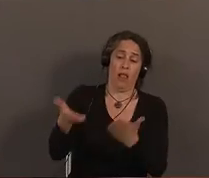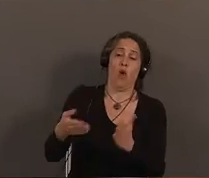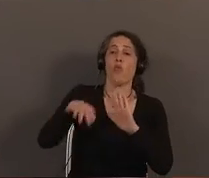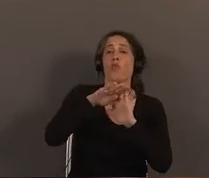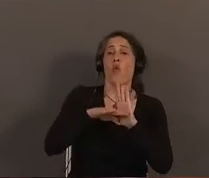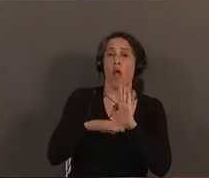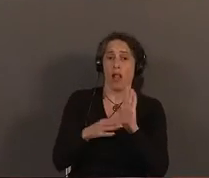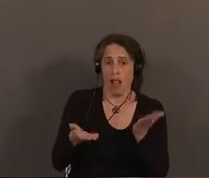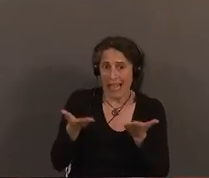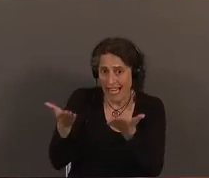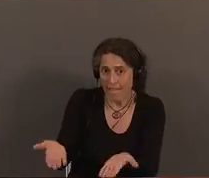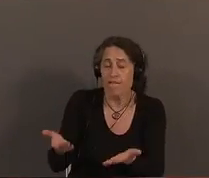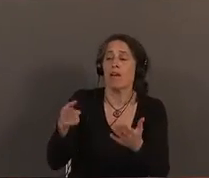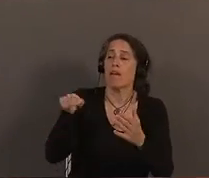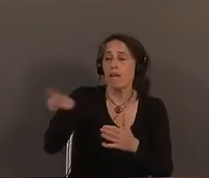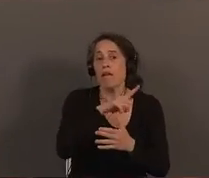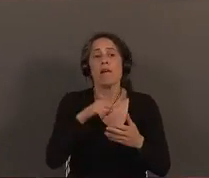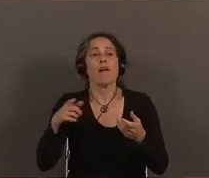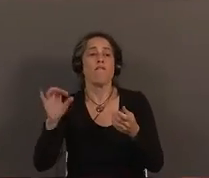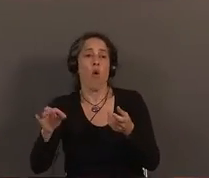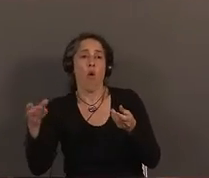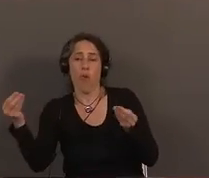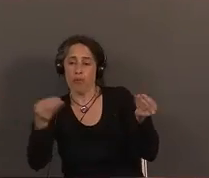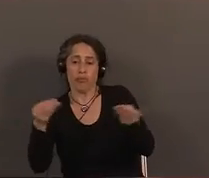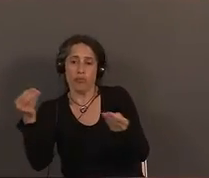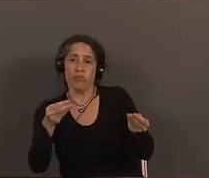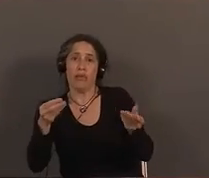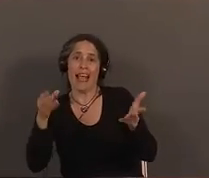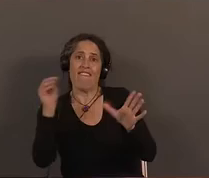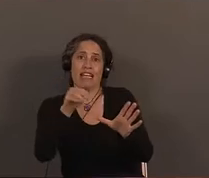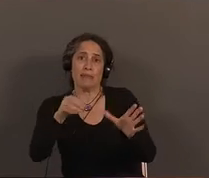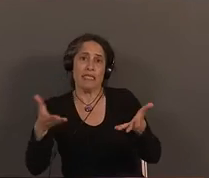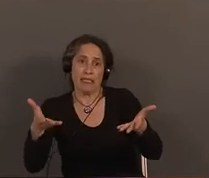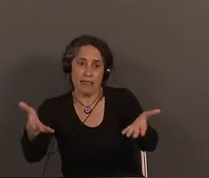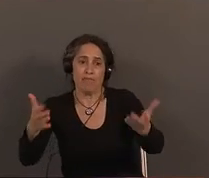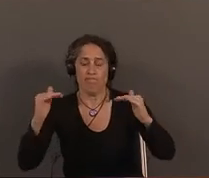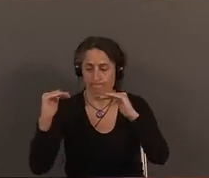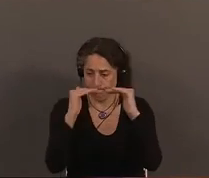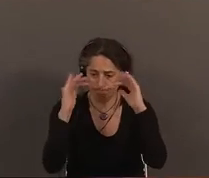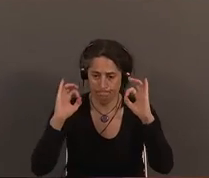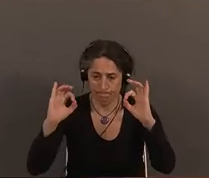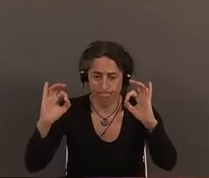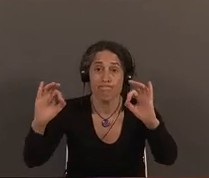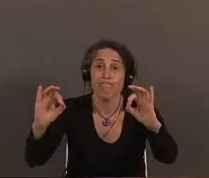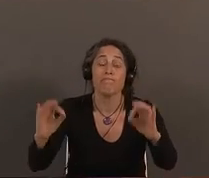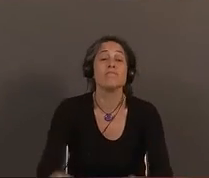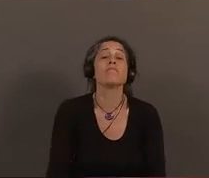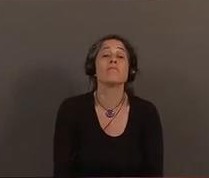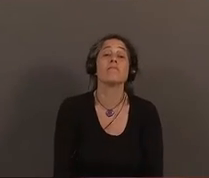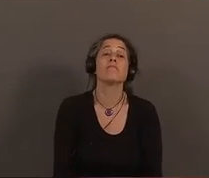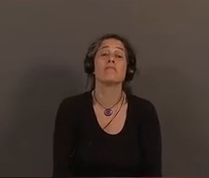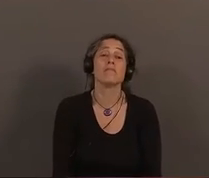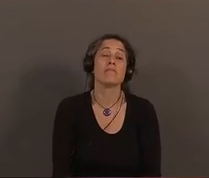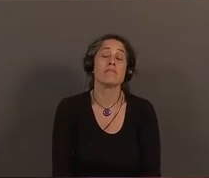Camilleri, there has been a lot of work, of course, to come to a compromise for the